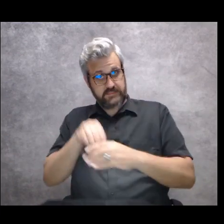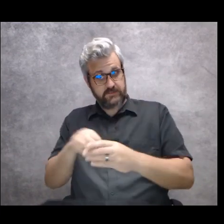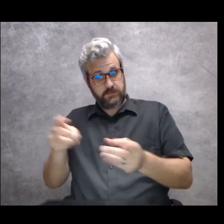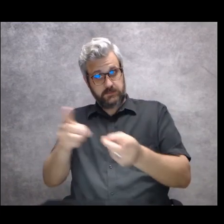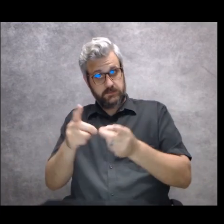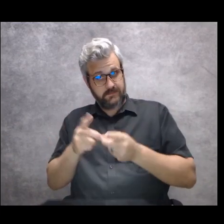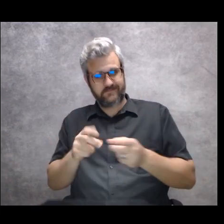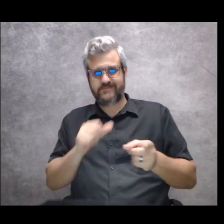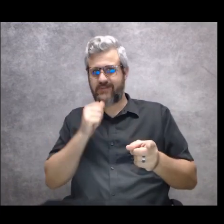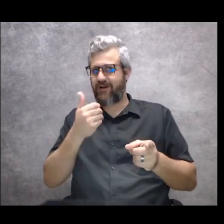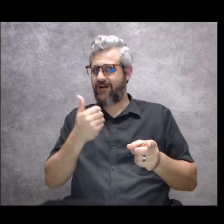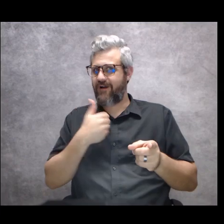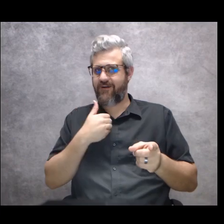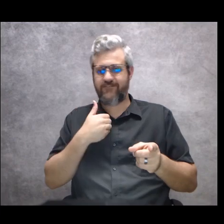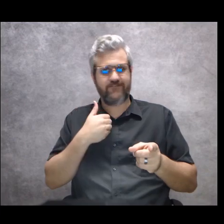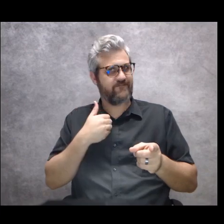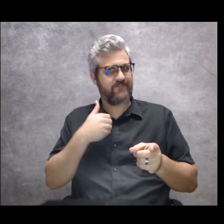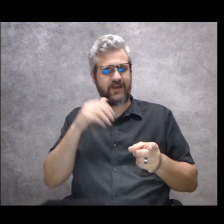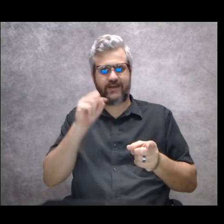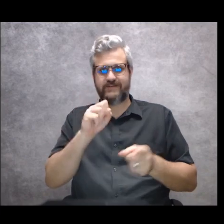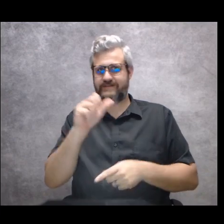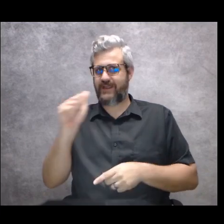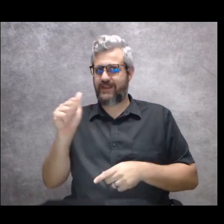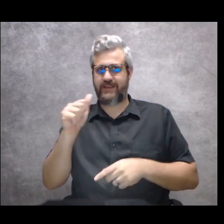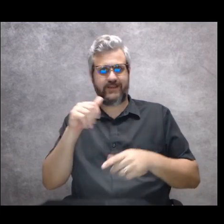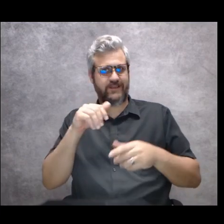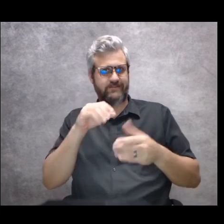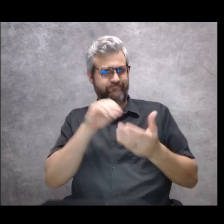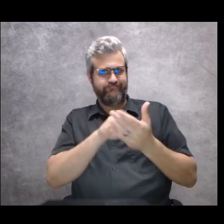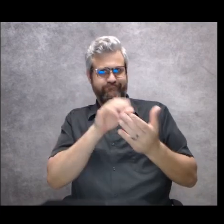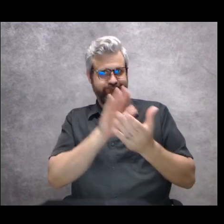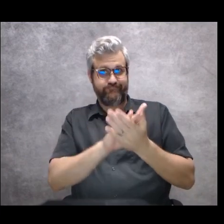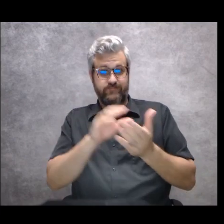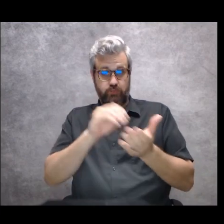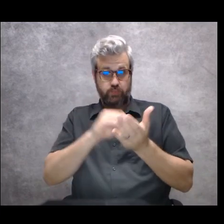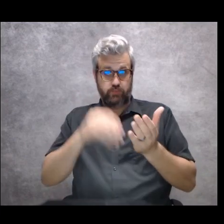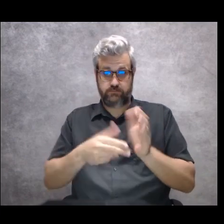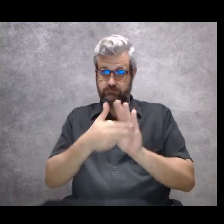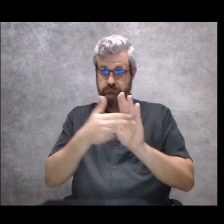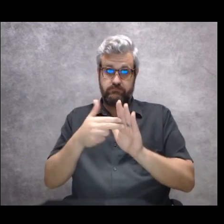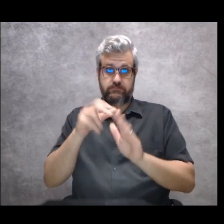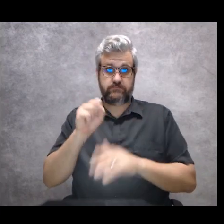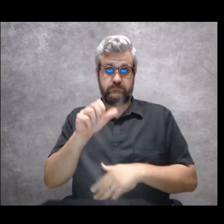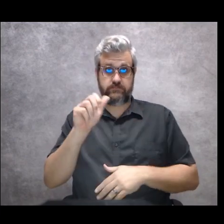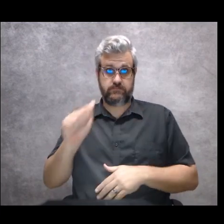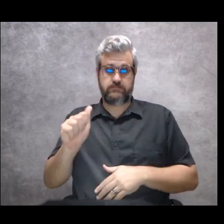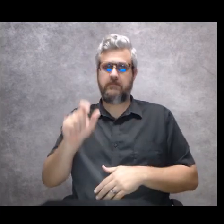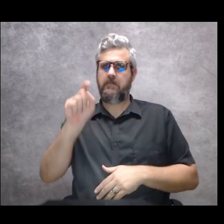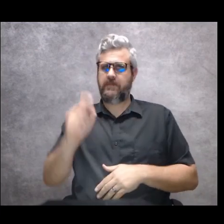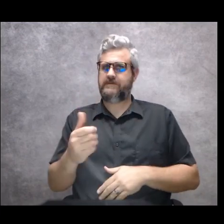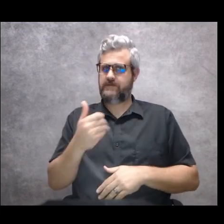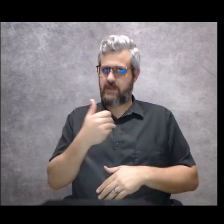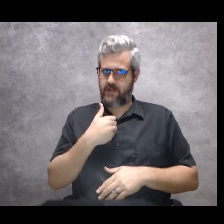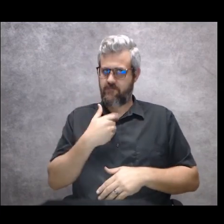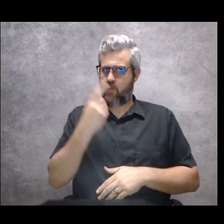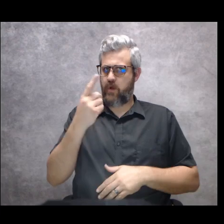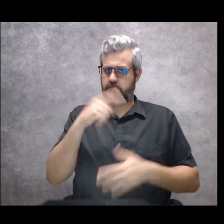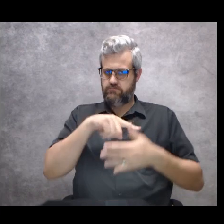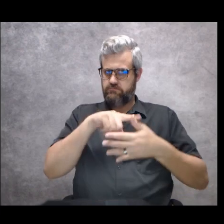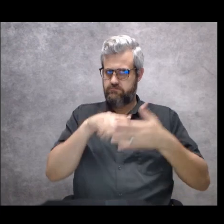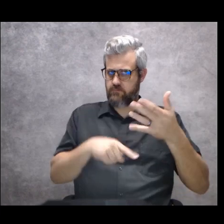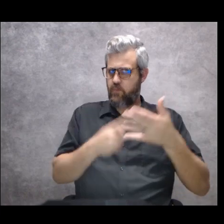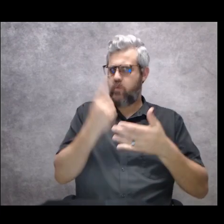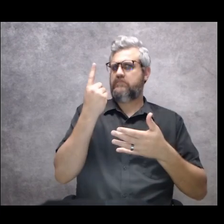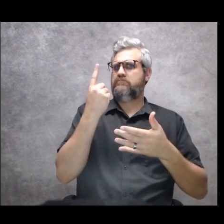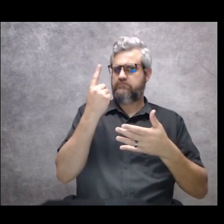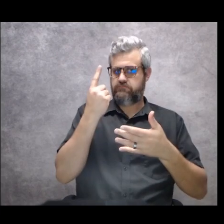SAA entry. Students marked as SAA must have one of the following criteria indicated by the red arrows